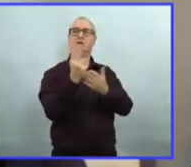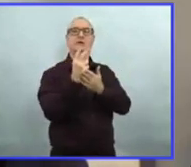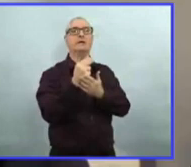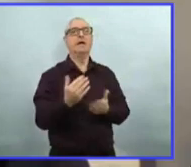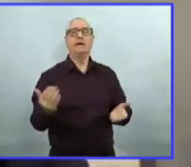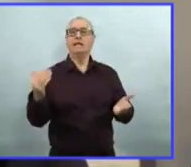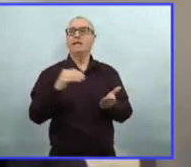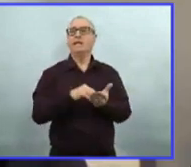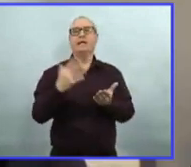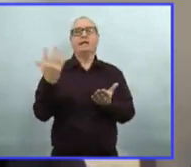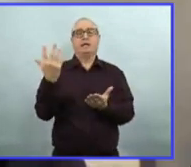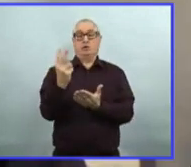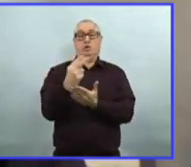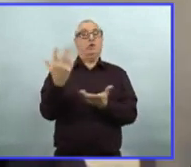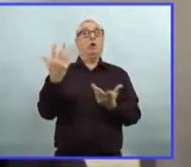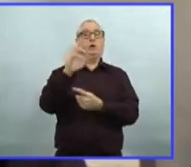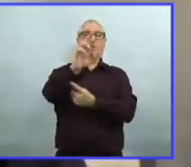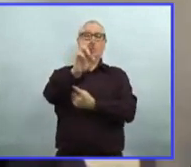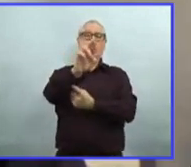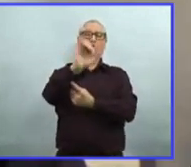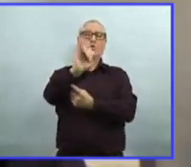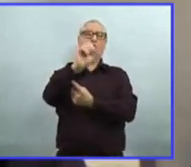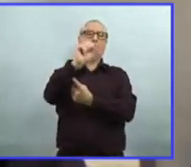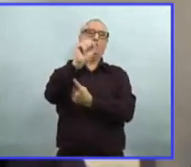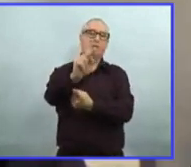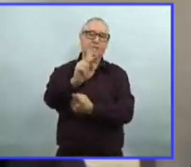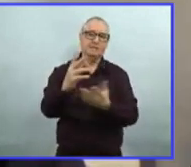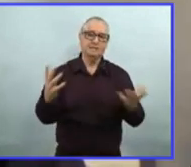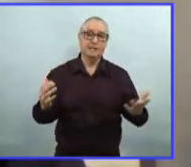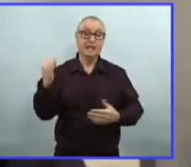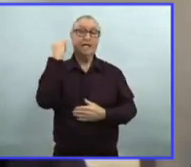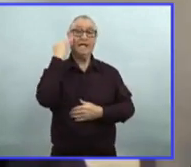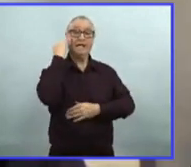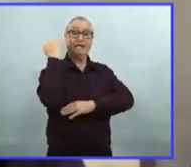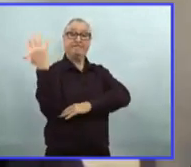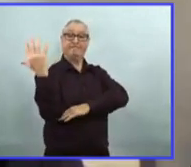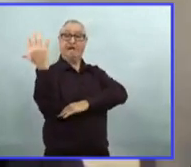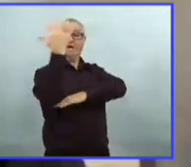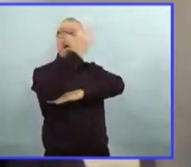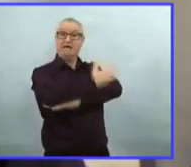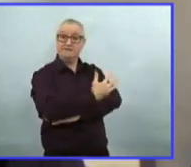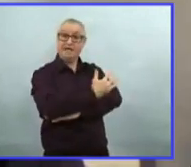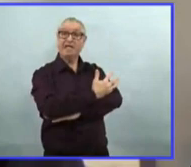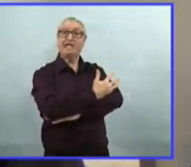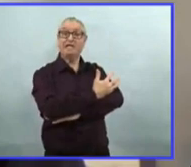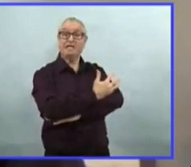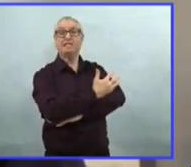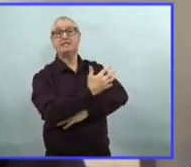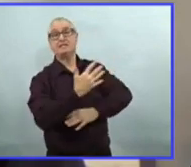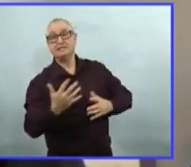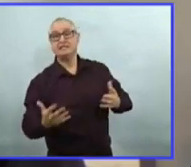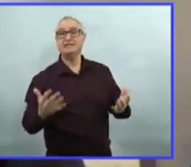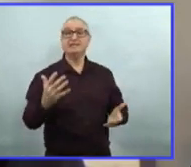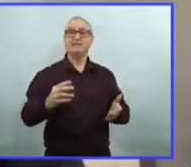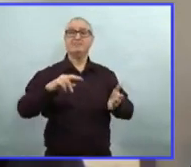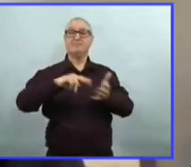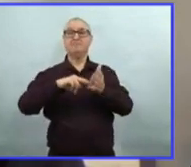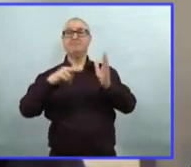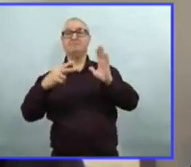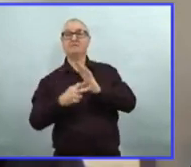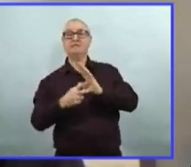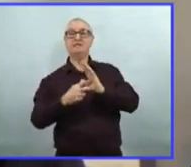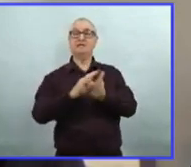shorter that period, we have the benefit of people getting out of isolation